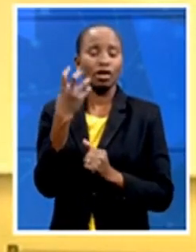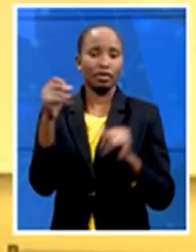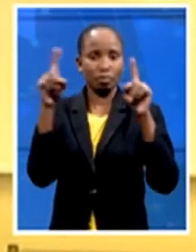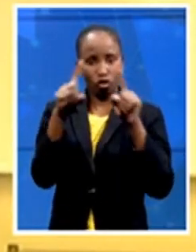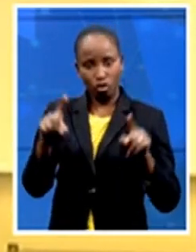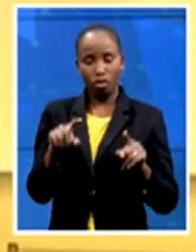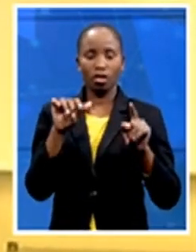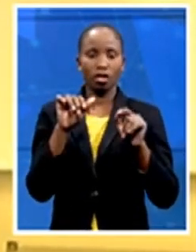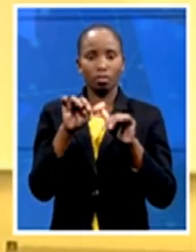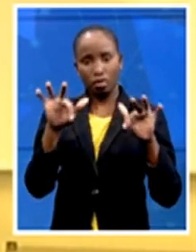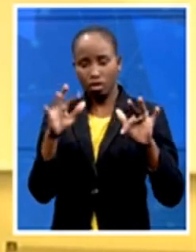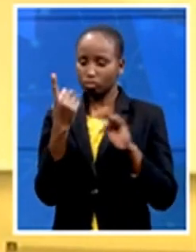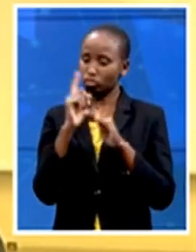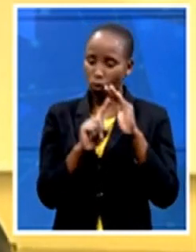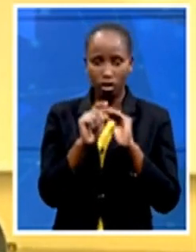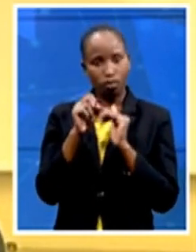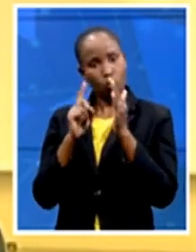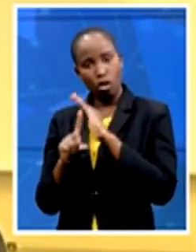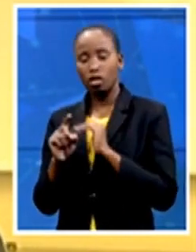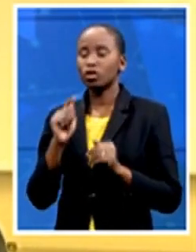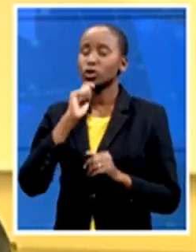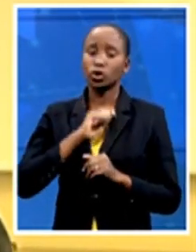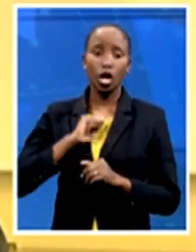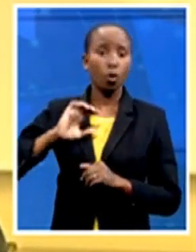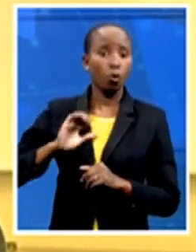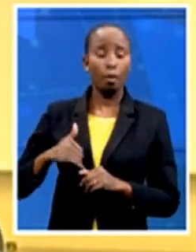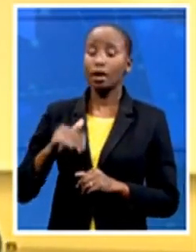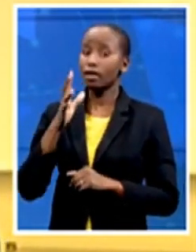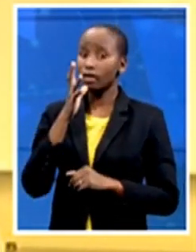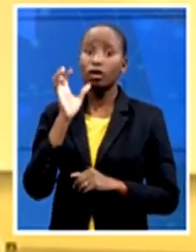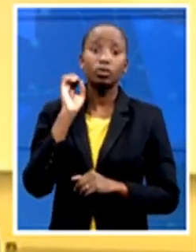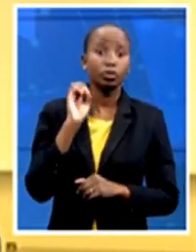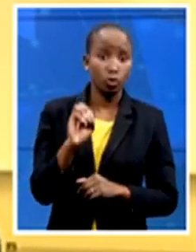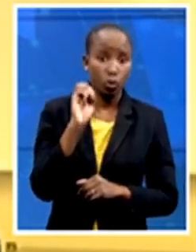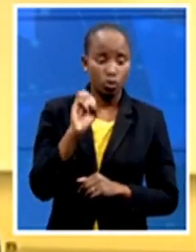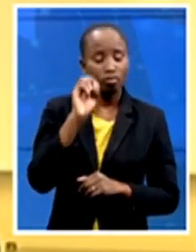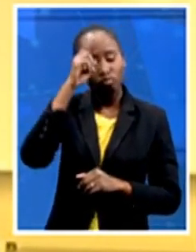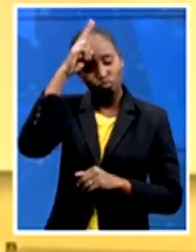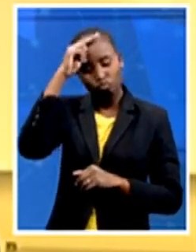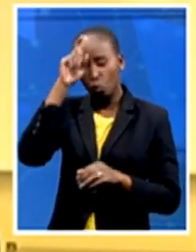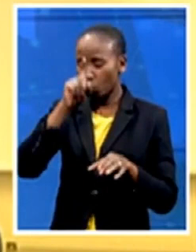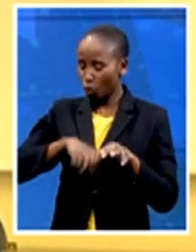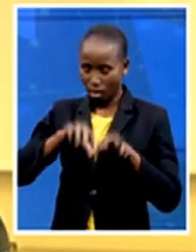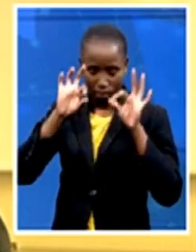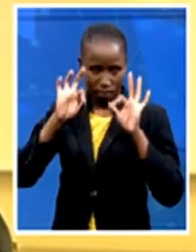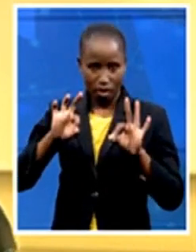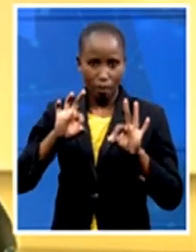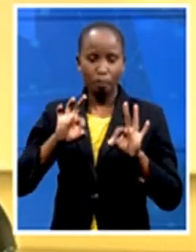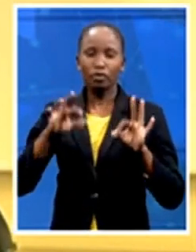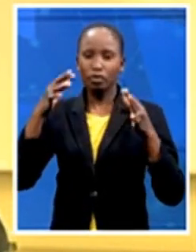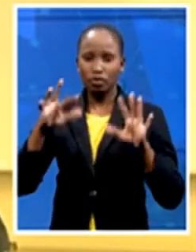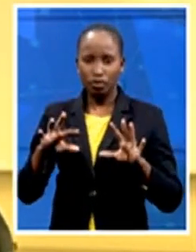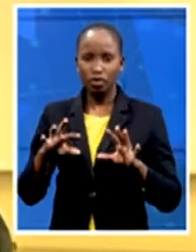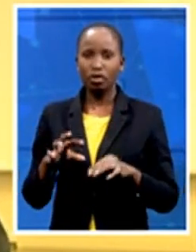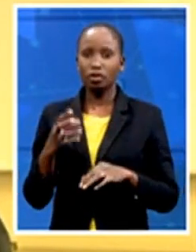women with tumors, so many women with goiters, so many women with uterine problems, which they don't know where to